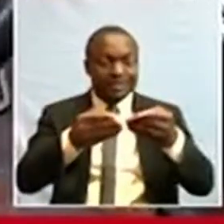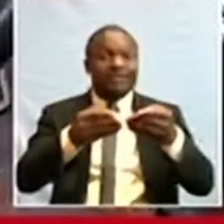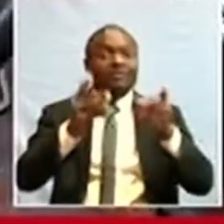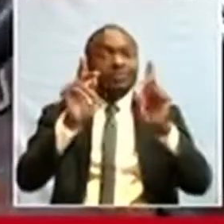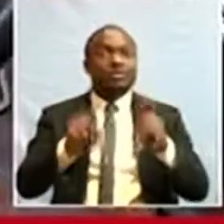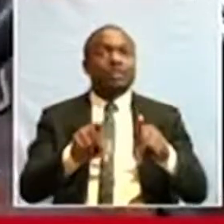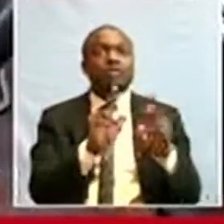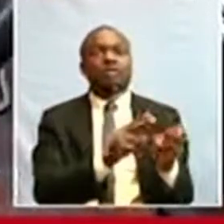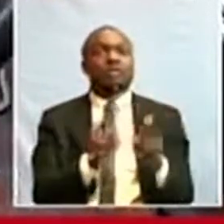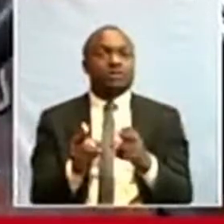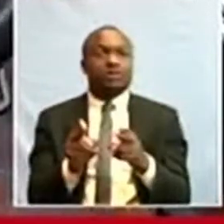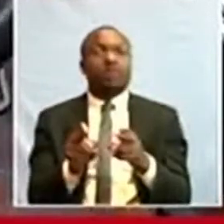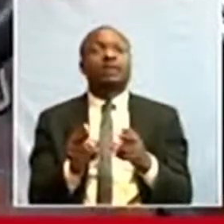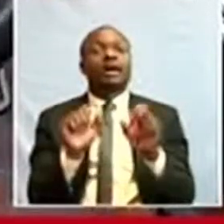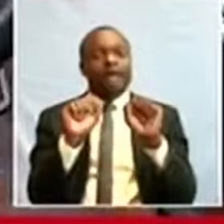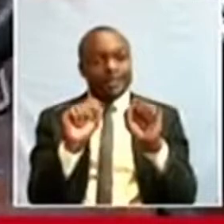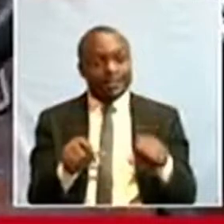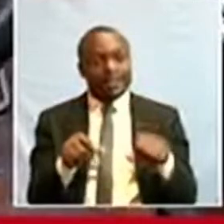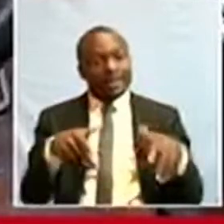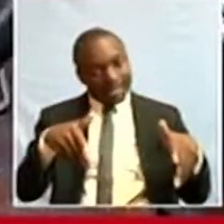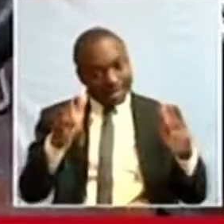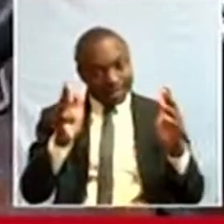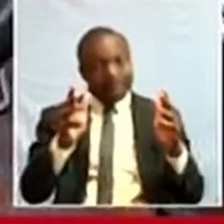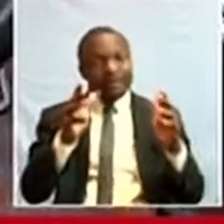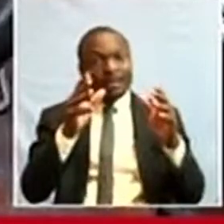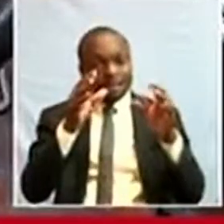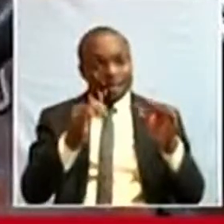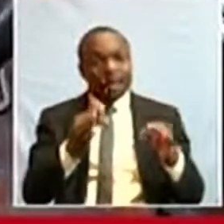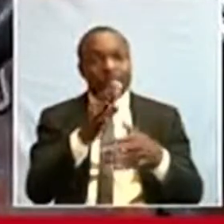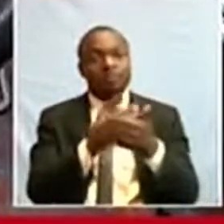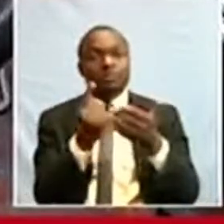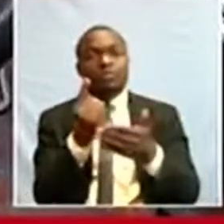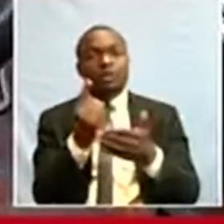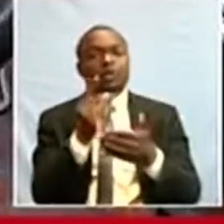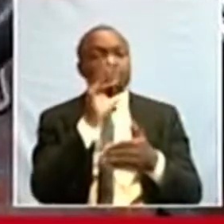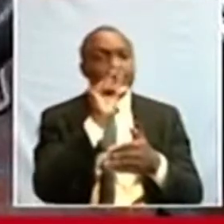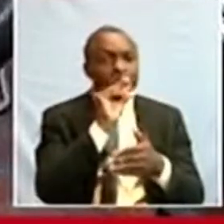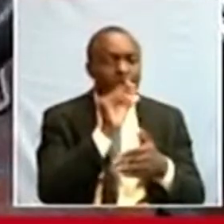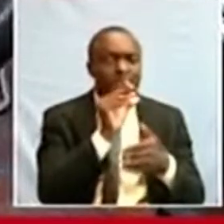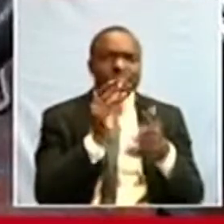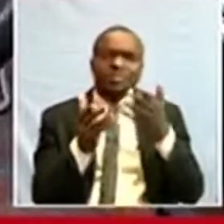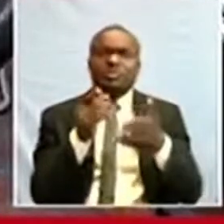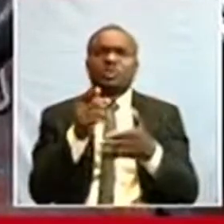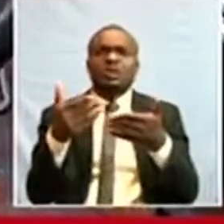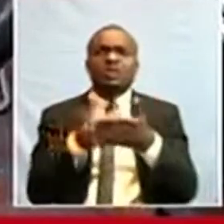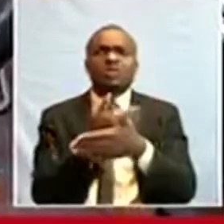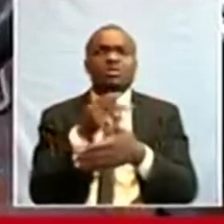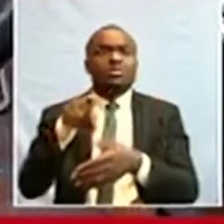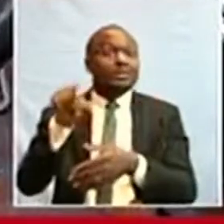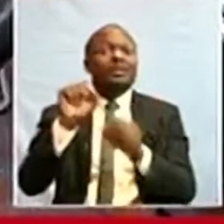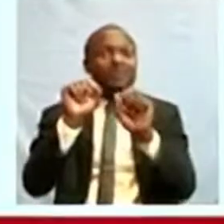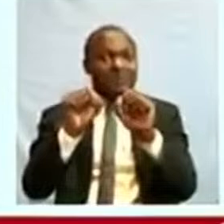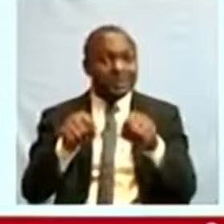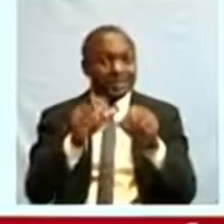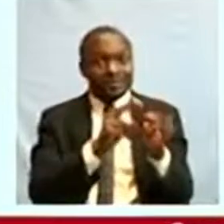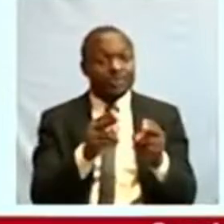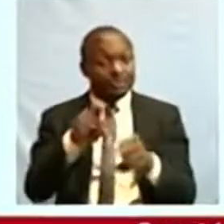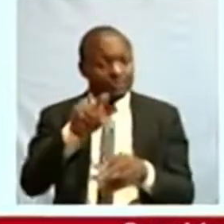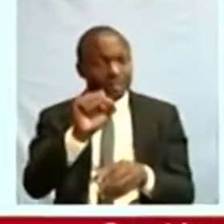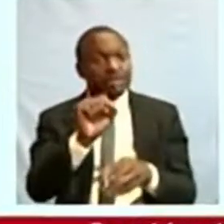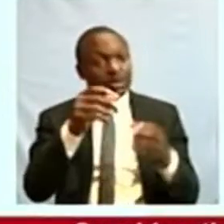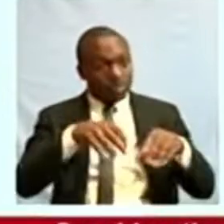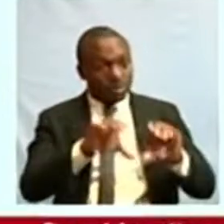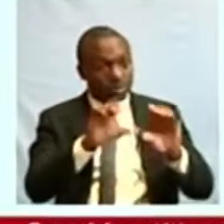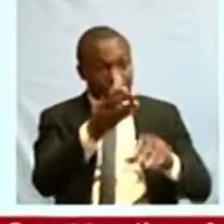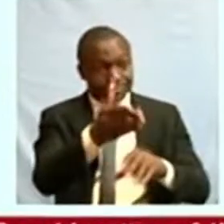the question to, then I can now allow. But if someone is just speaking, I mean, let's see, the new PS, maybe you can. PS, you can